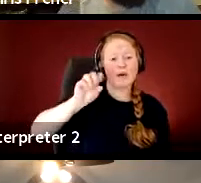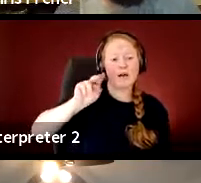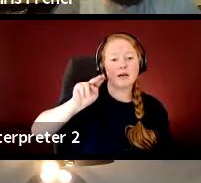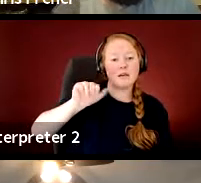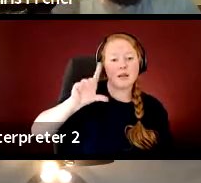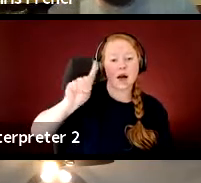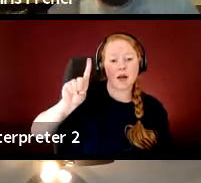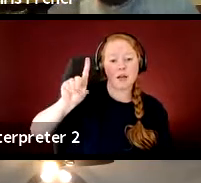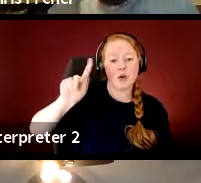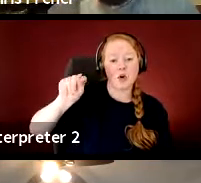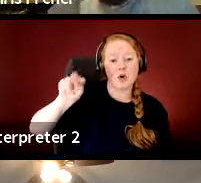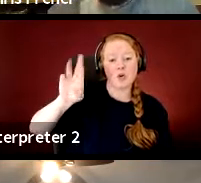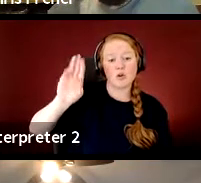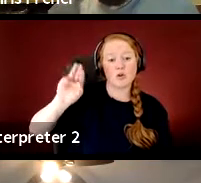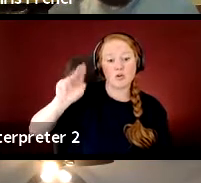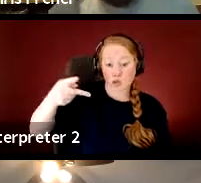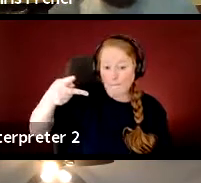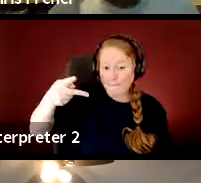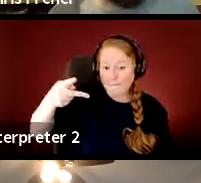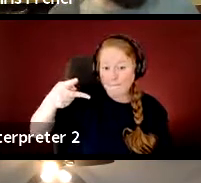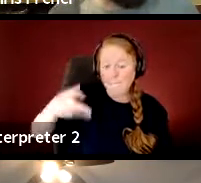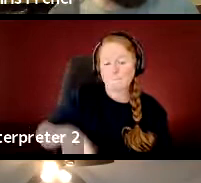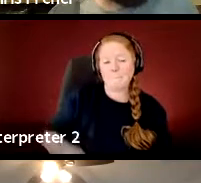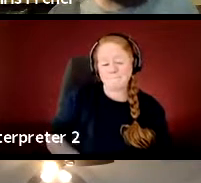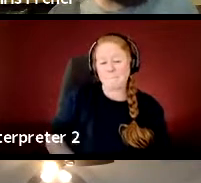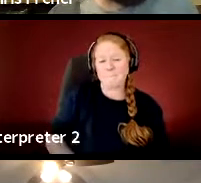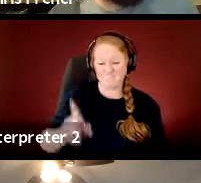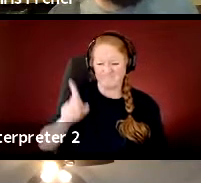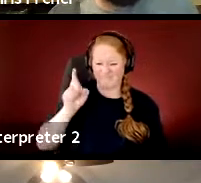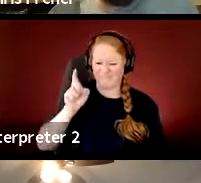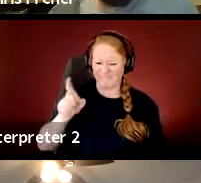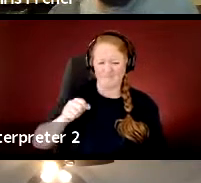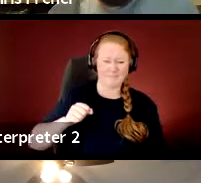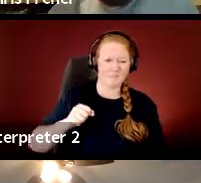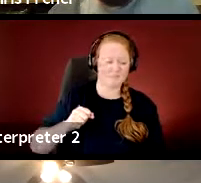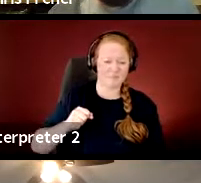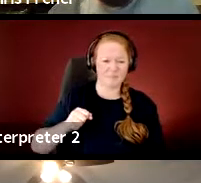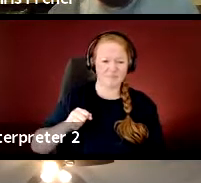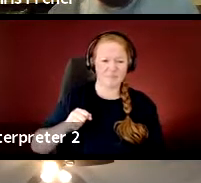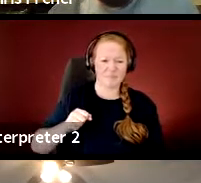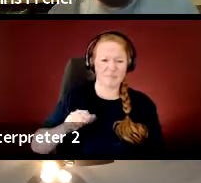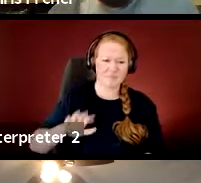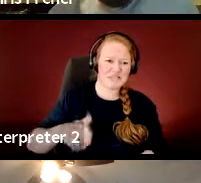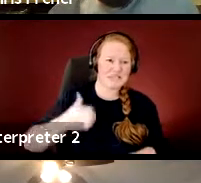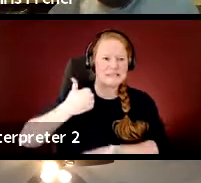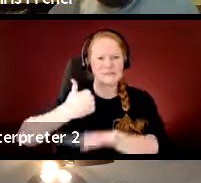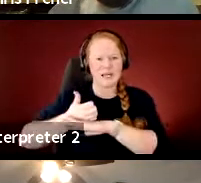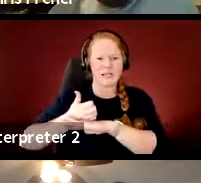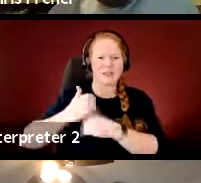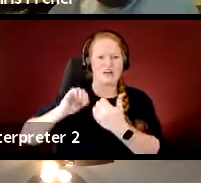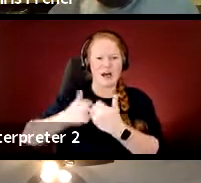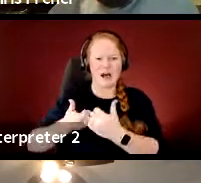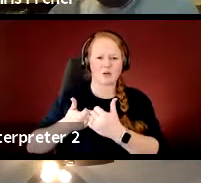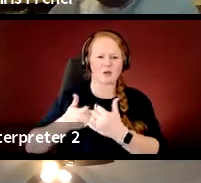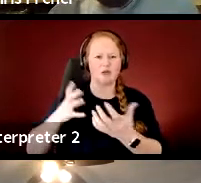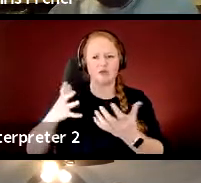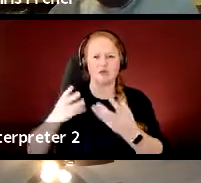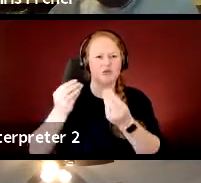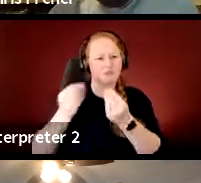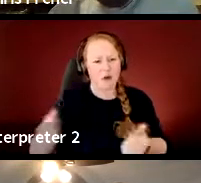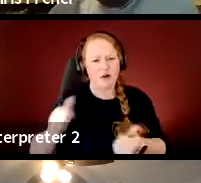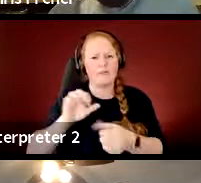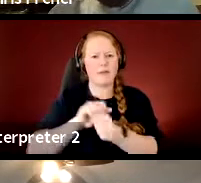And so it's supposed to take an aggressive stance towards getting out of the pandemic. And there's been put forth to